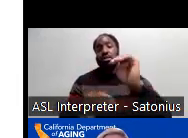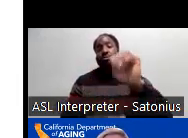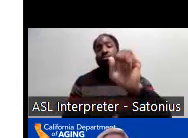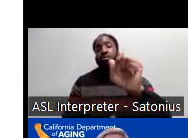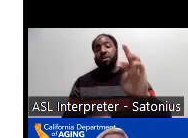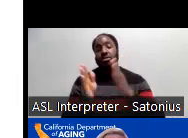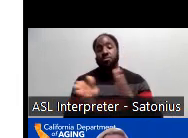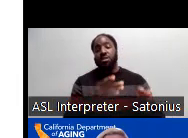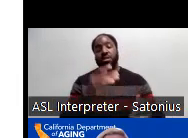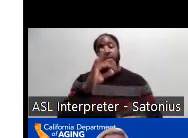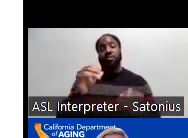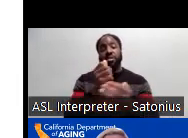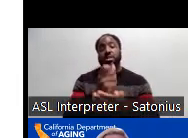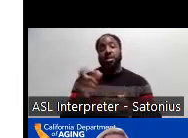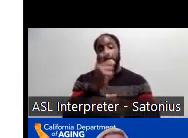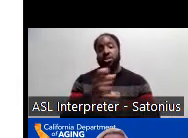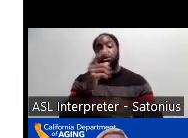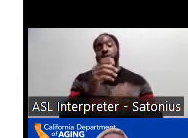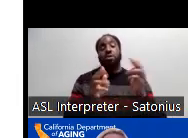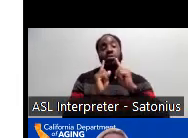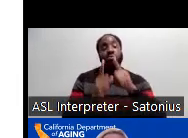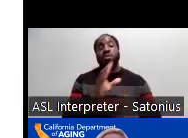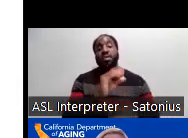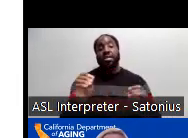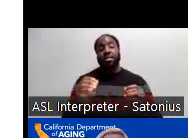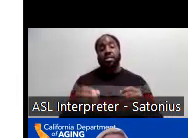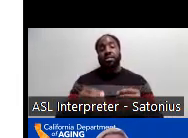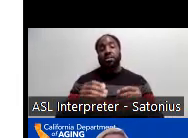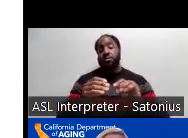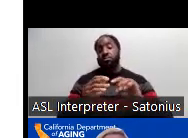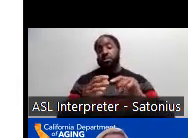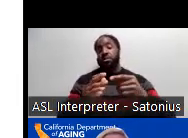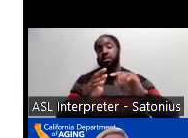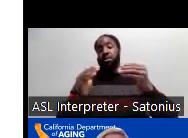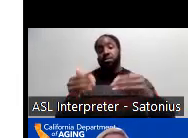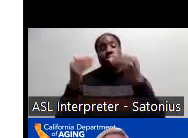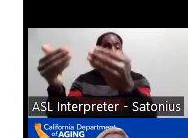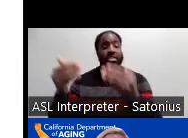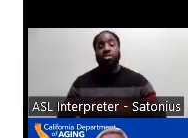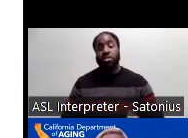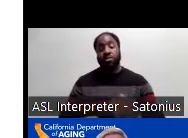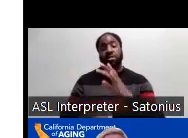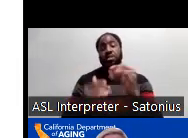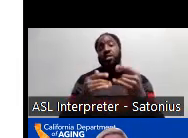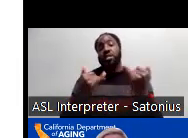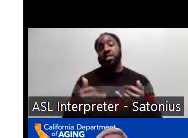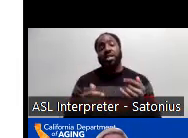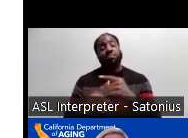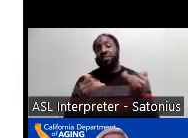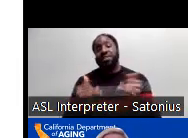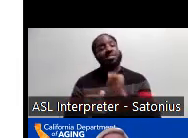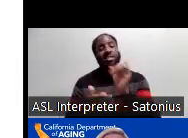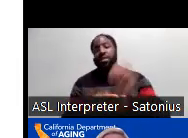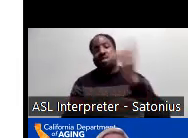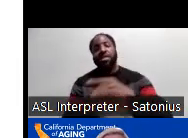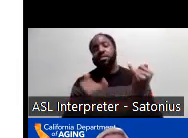annual report and the new initiatives and our initiative tracker. But today is not that day. Today